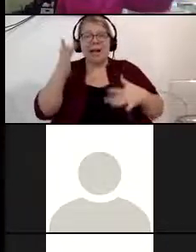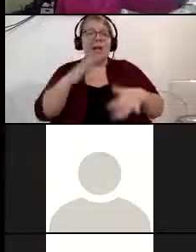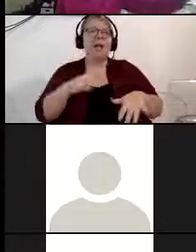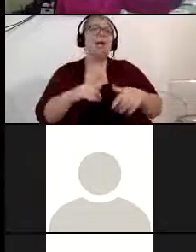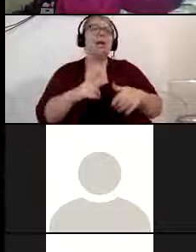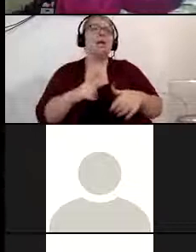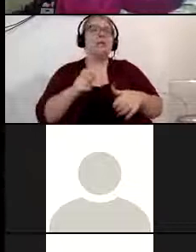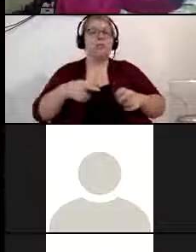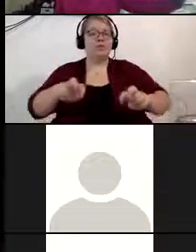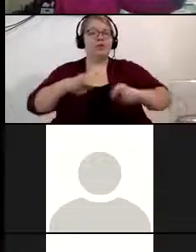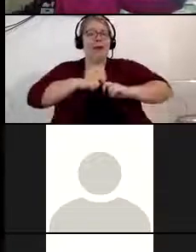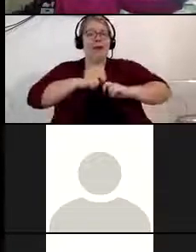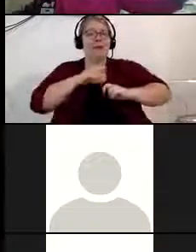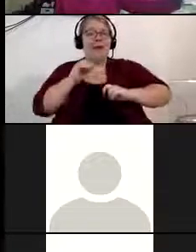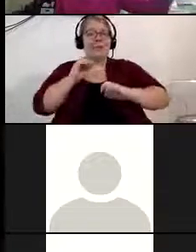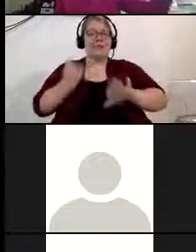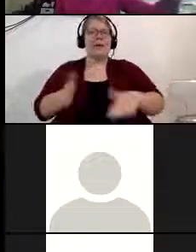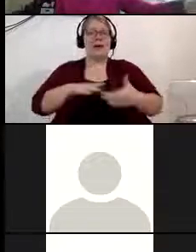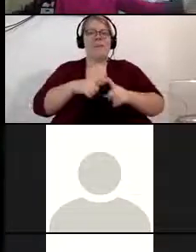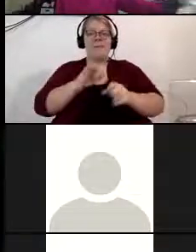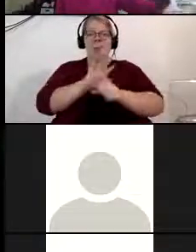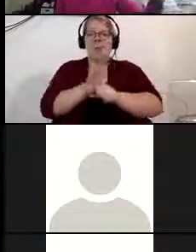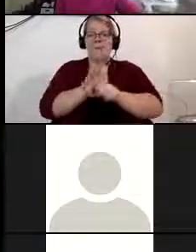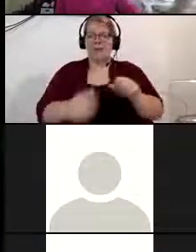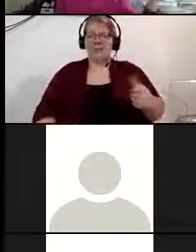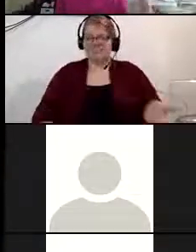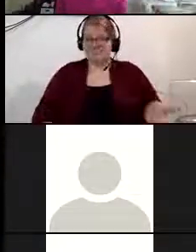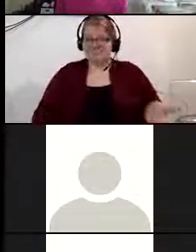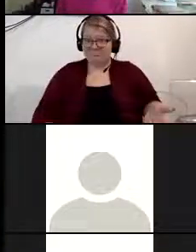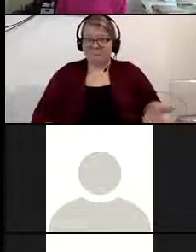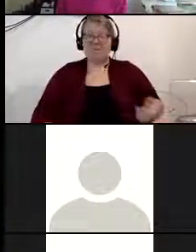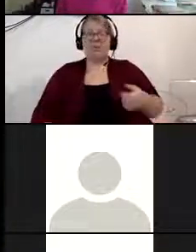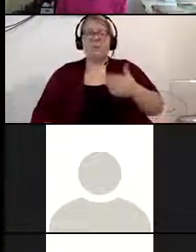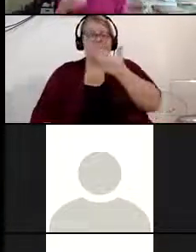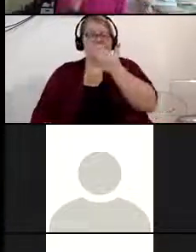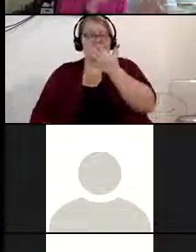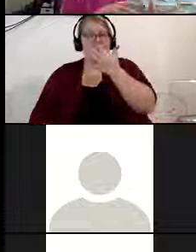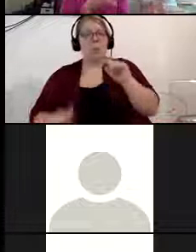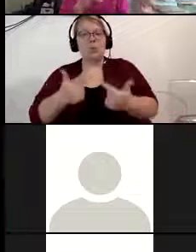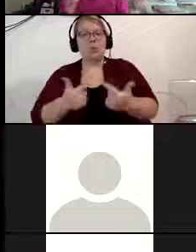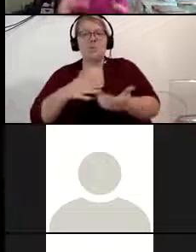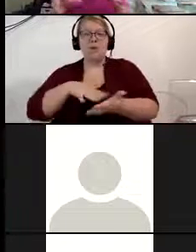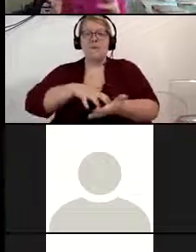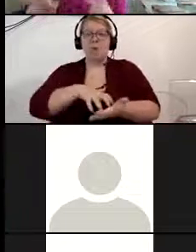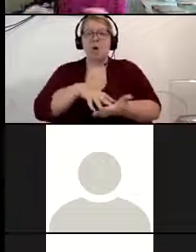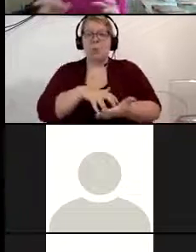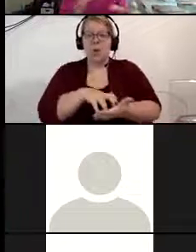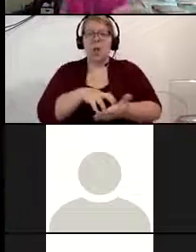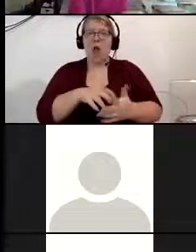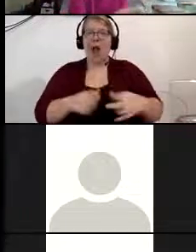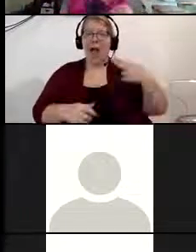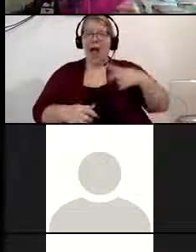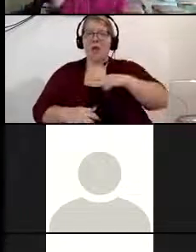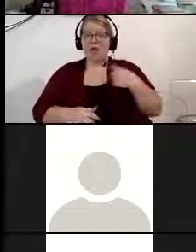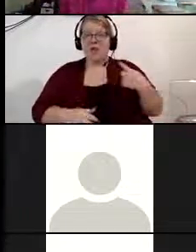and to die from COVID. So the same vulnerable groups are at highest risk